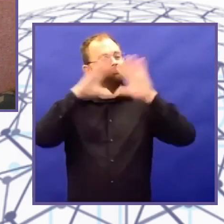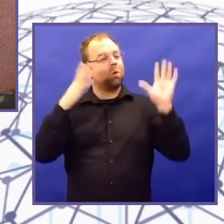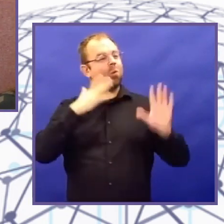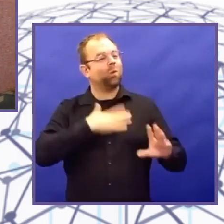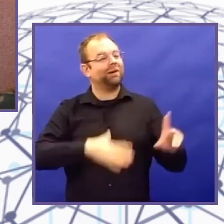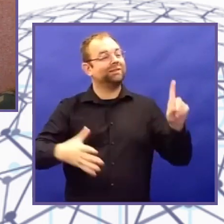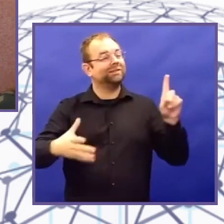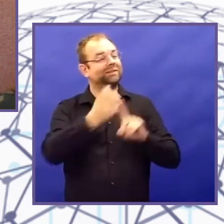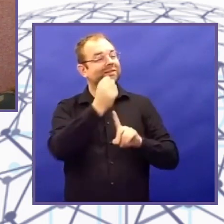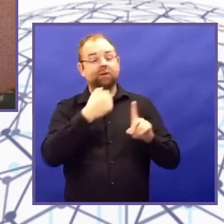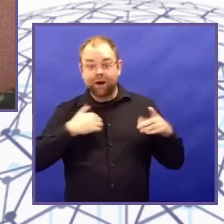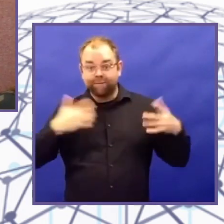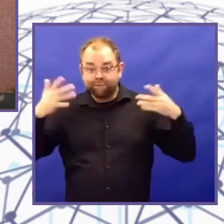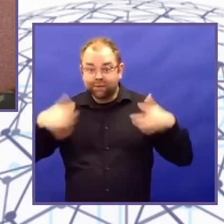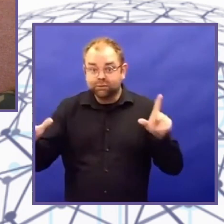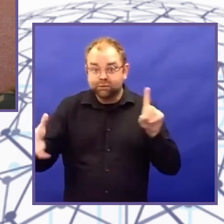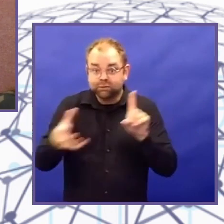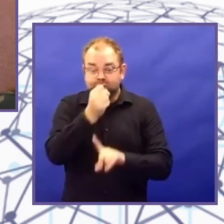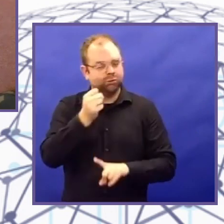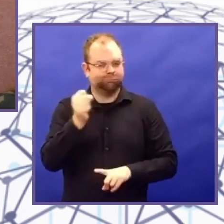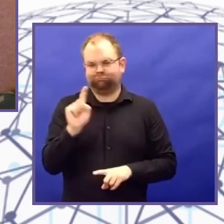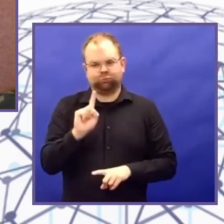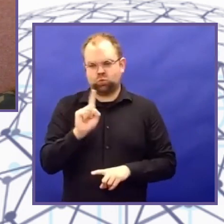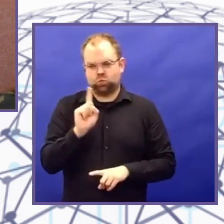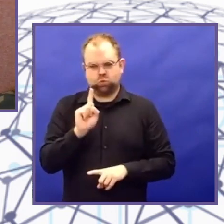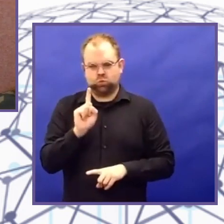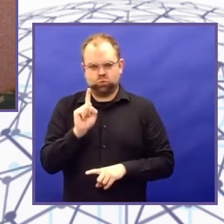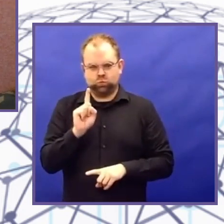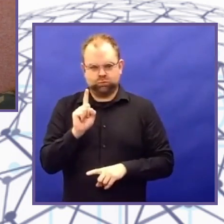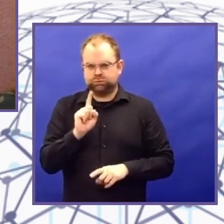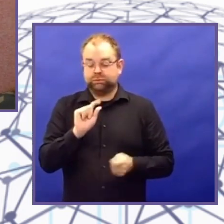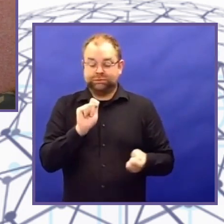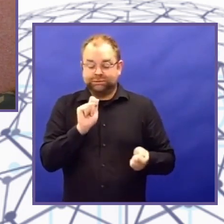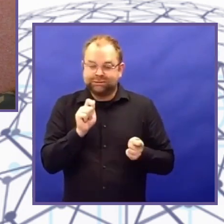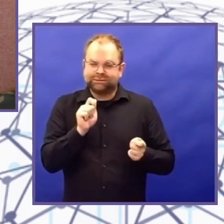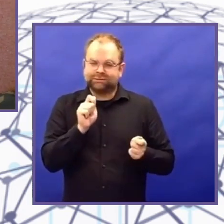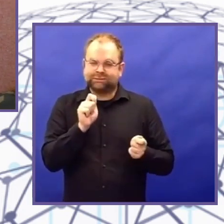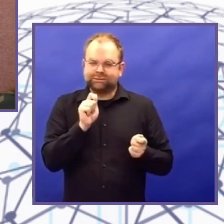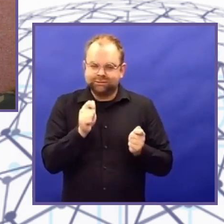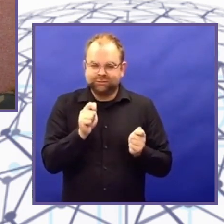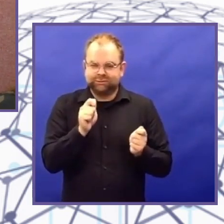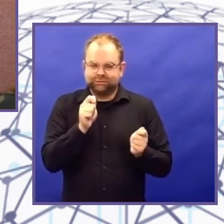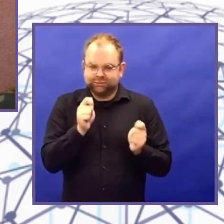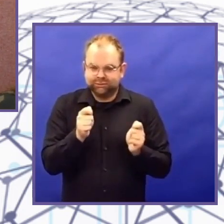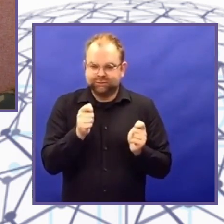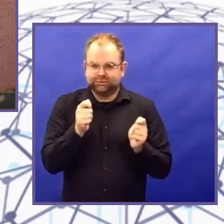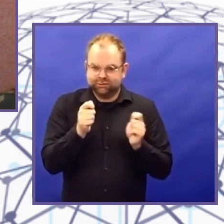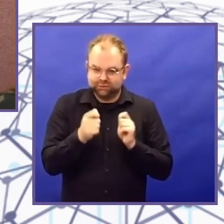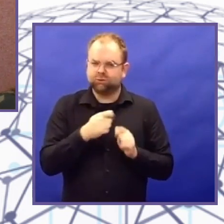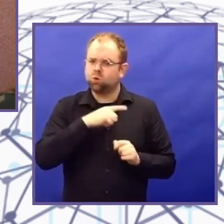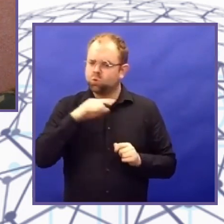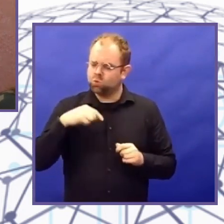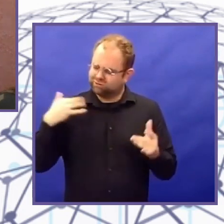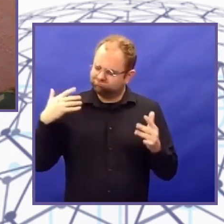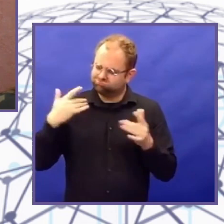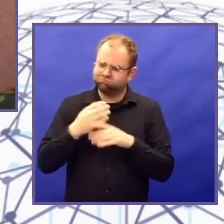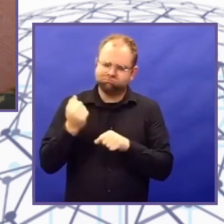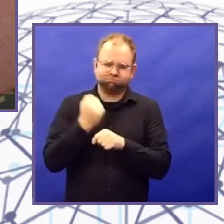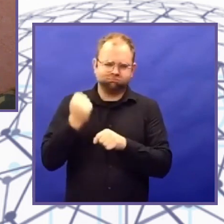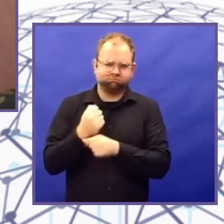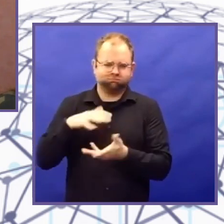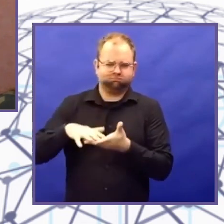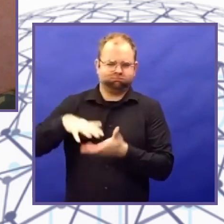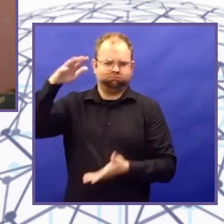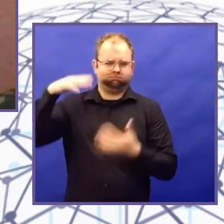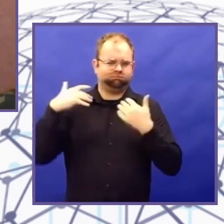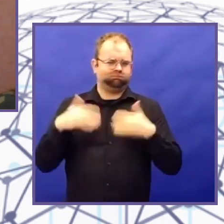what Frey said this morning. He said, we want some joy. And I know that, you know, Vicki said we're also